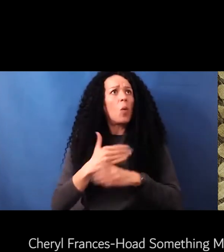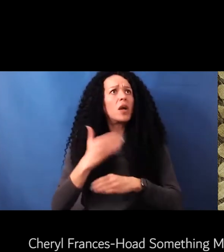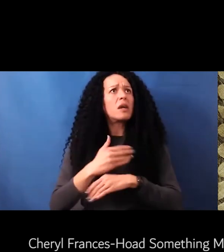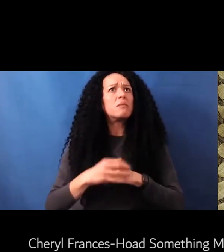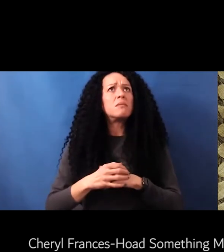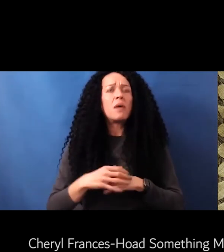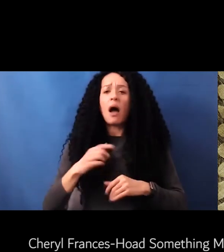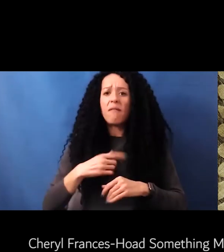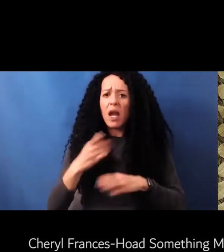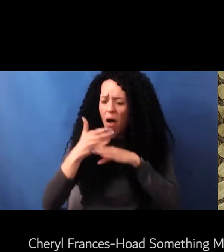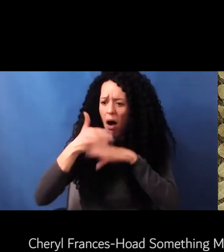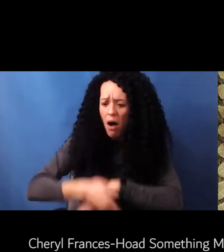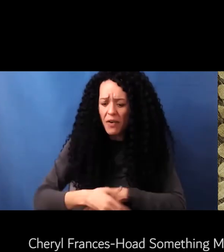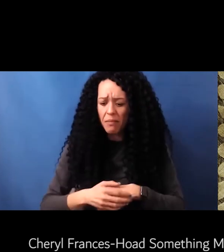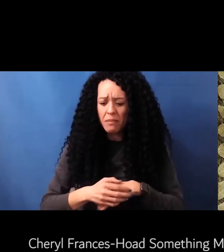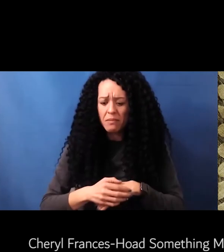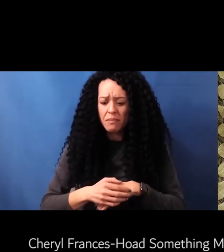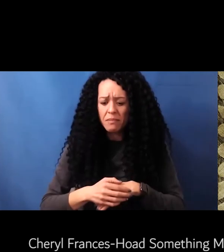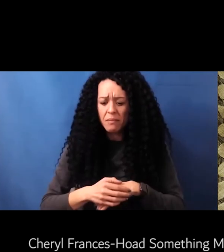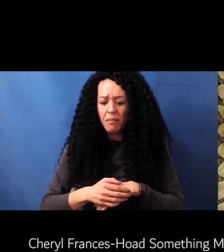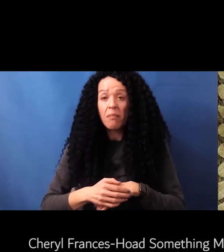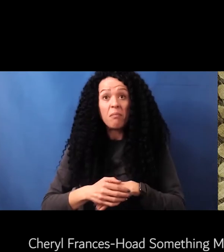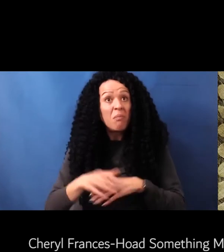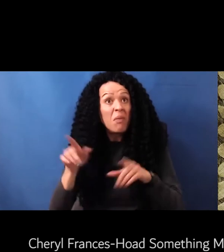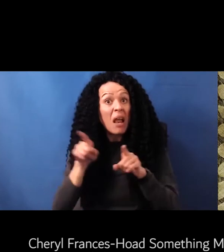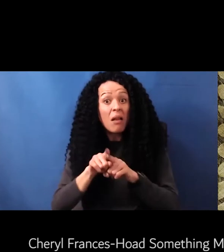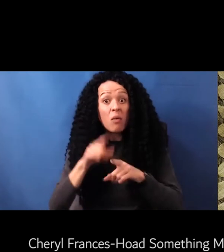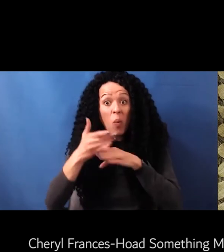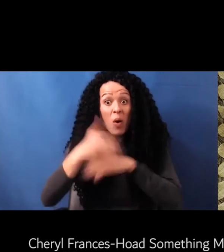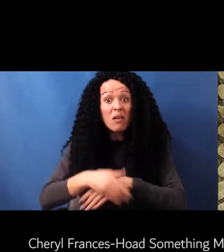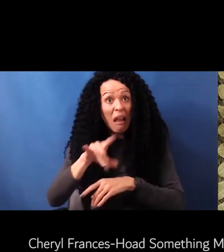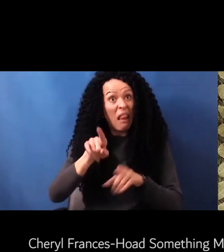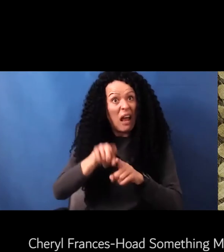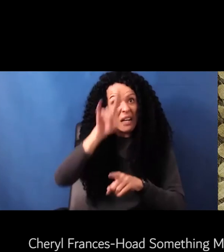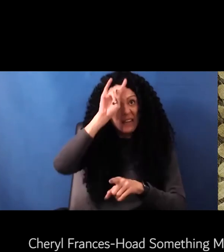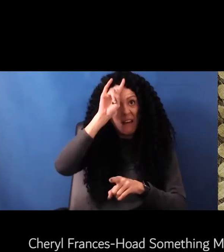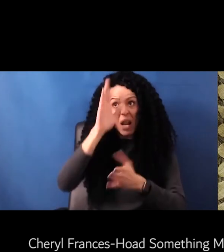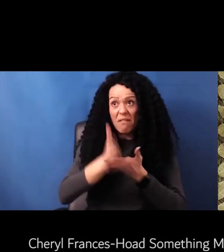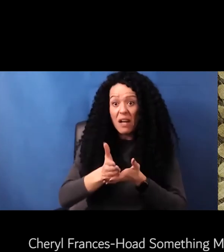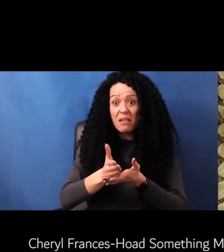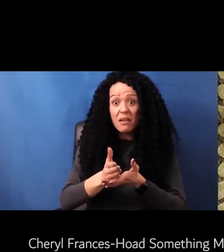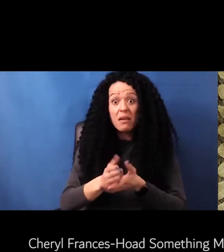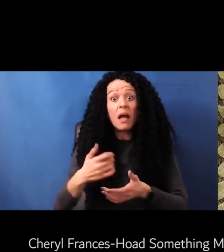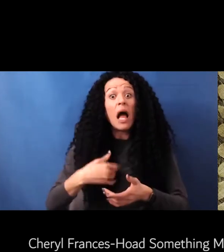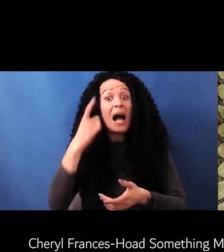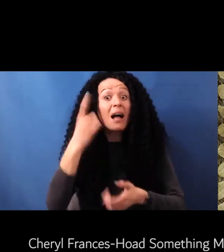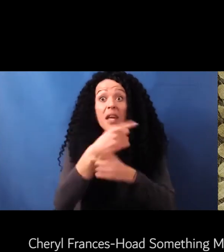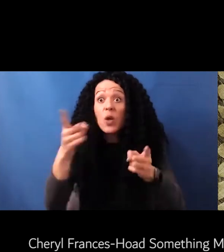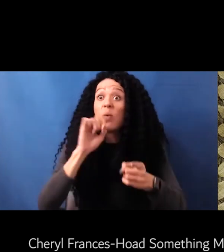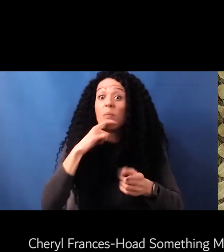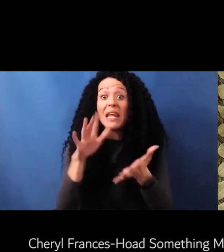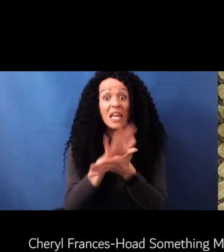I am working very hard, like the devil. In fact, I think you will